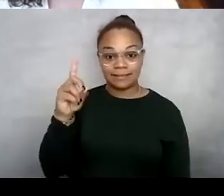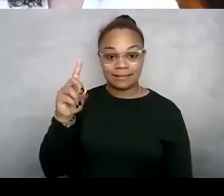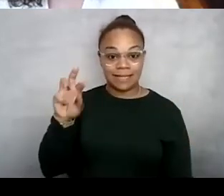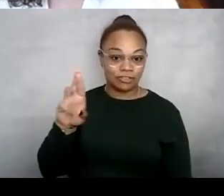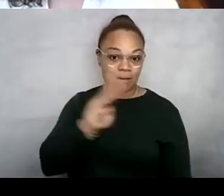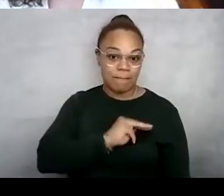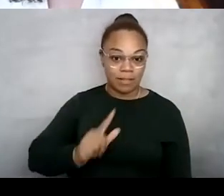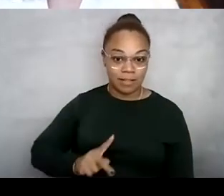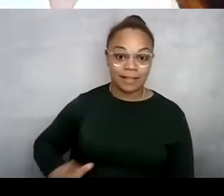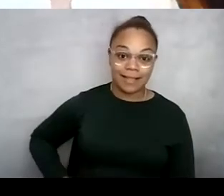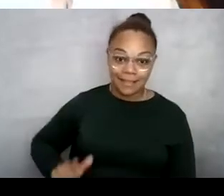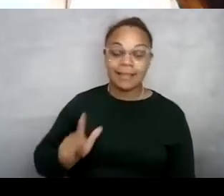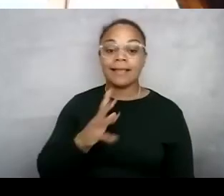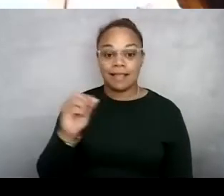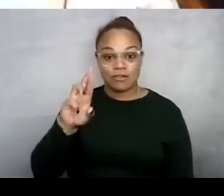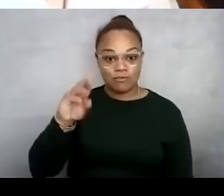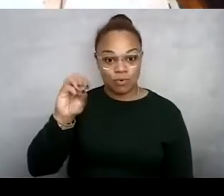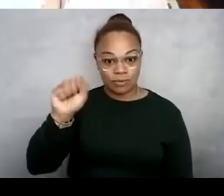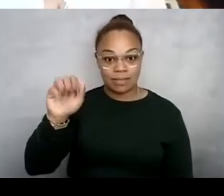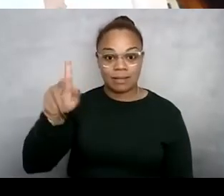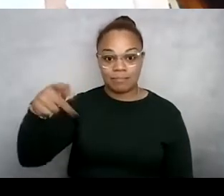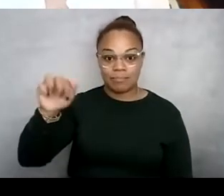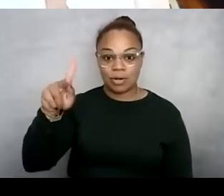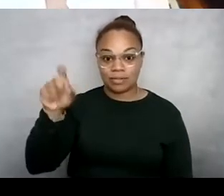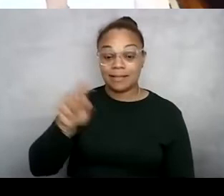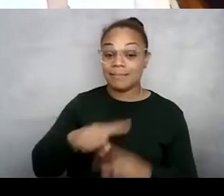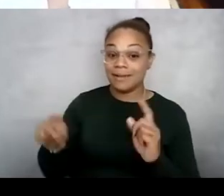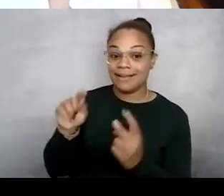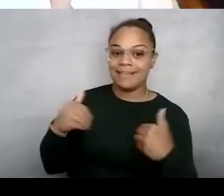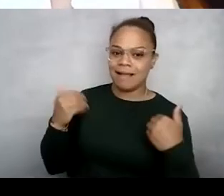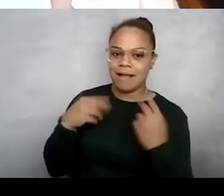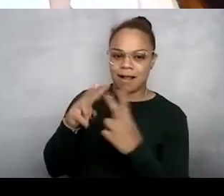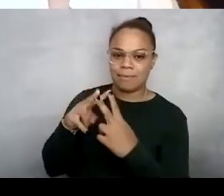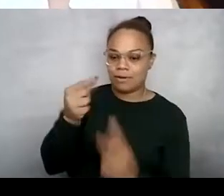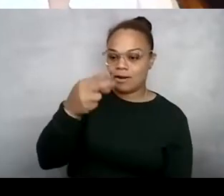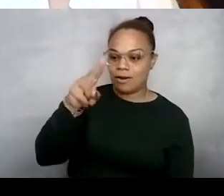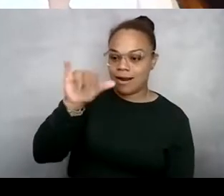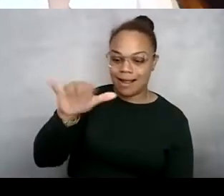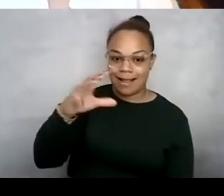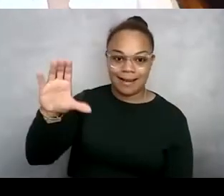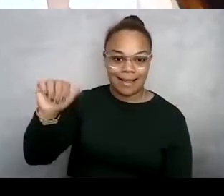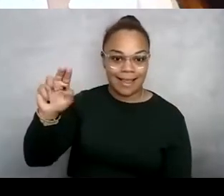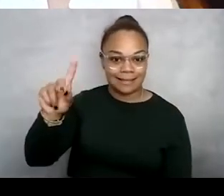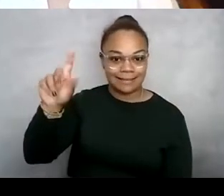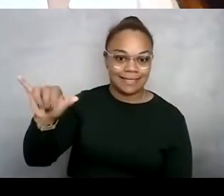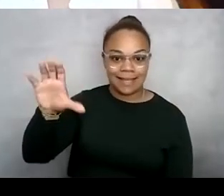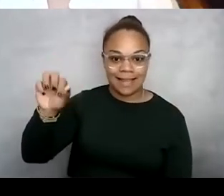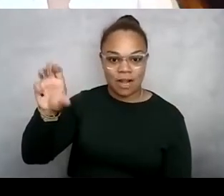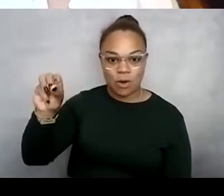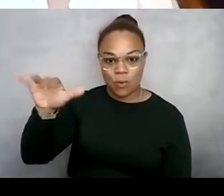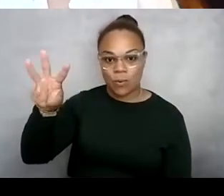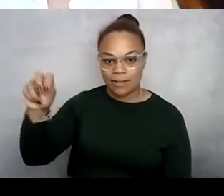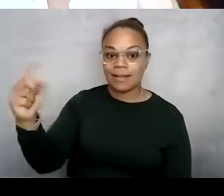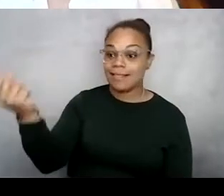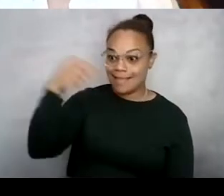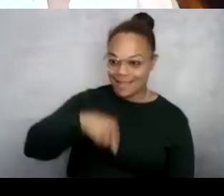Rosa Parks, but it was this white couple, Guy and Candy Carowin, who came to my work camp in the Pocono Mountains, and they talked about the notion about